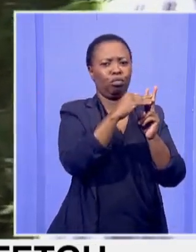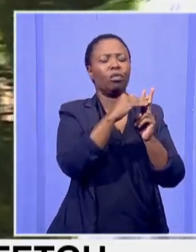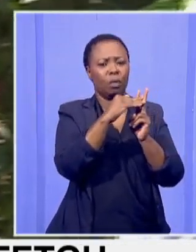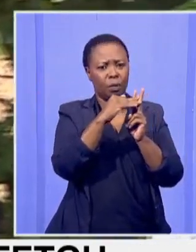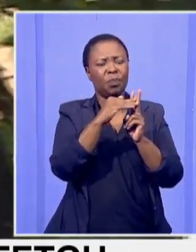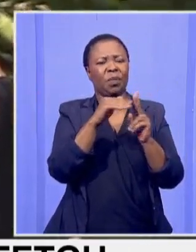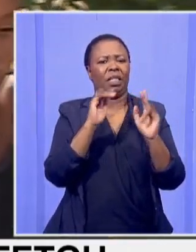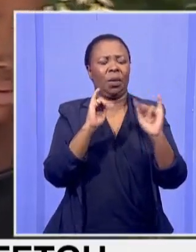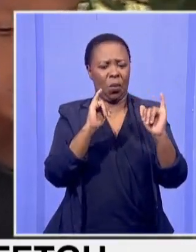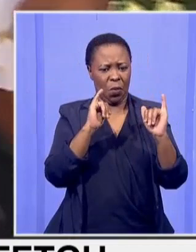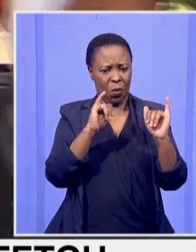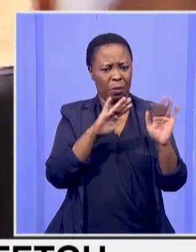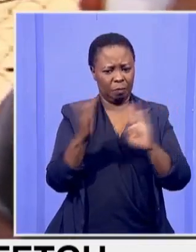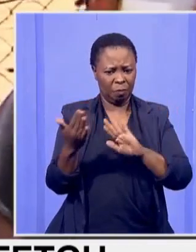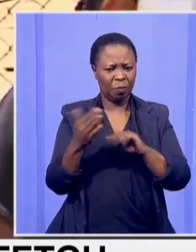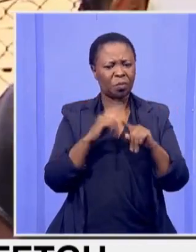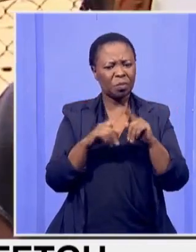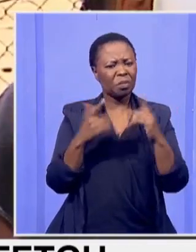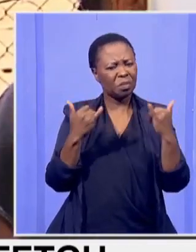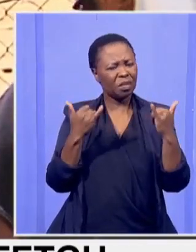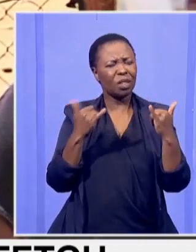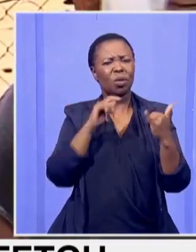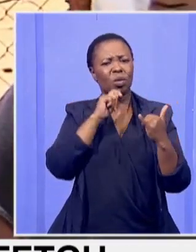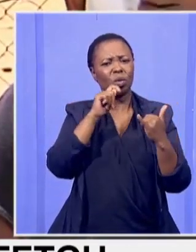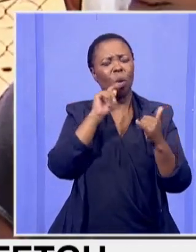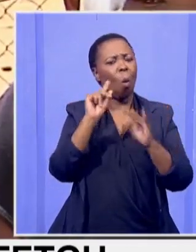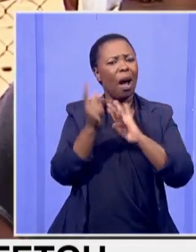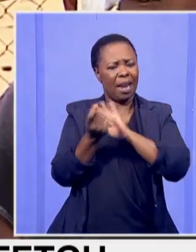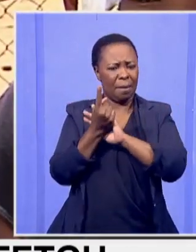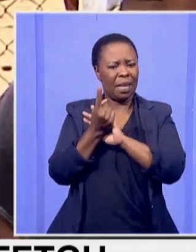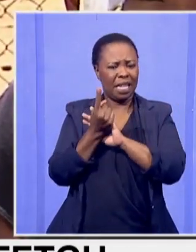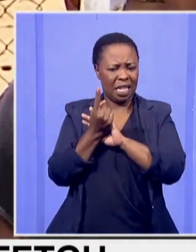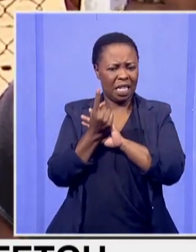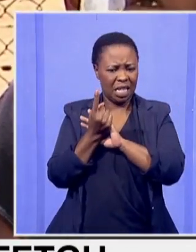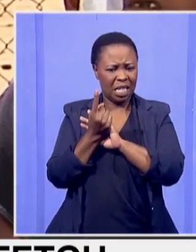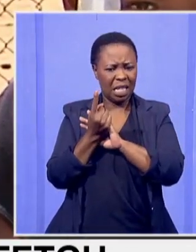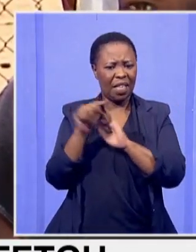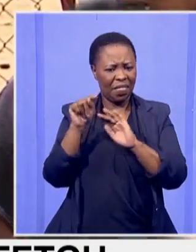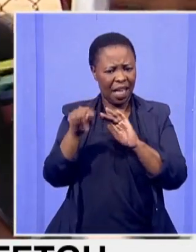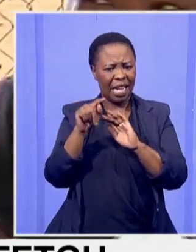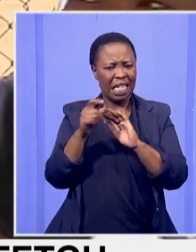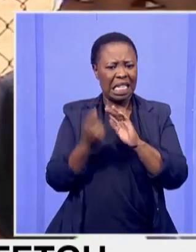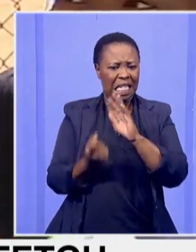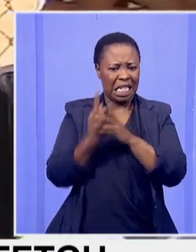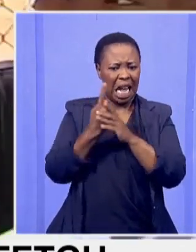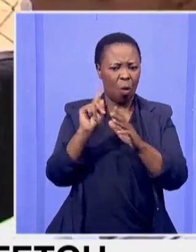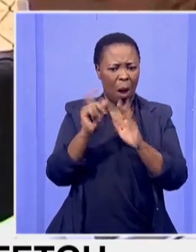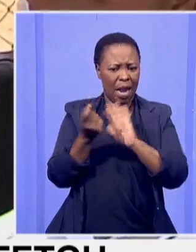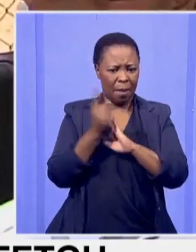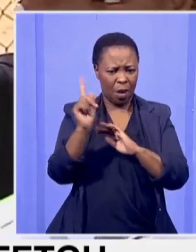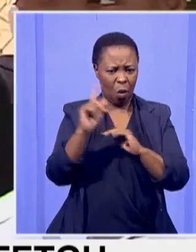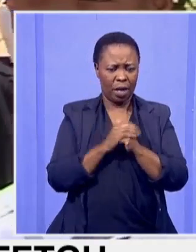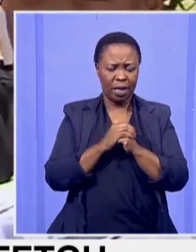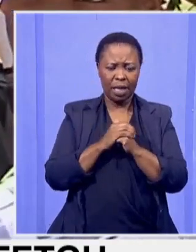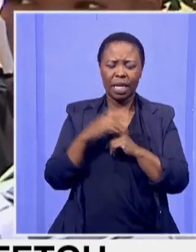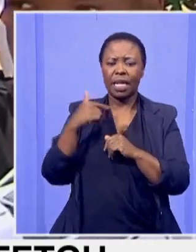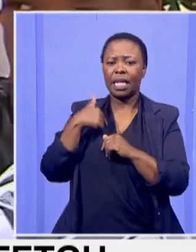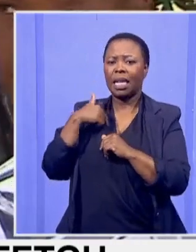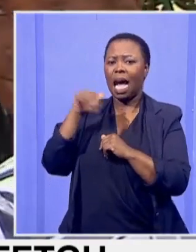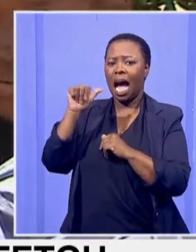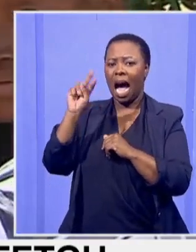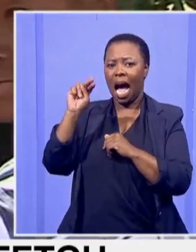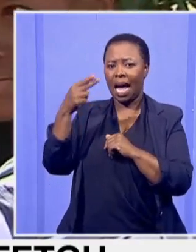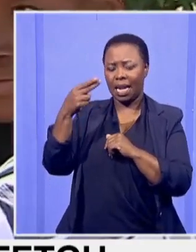just tell us about what really happened in this incident. Ke nna Anna Jacobs ke dula mo